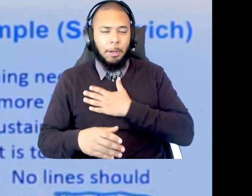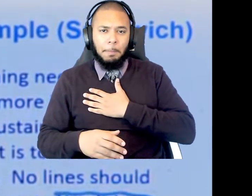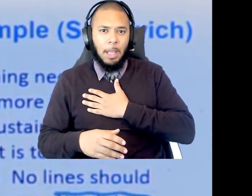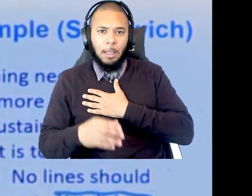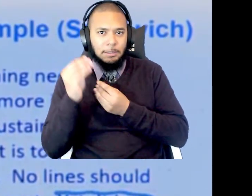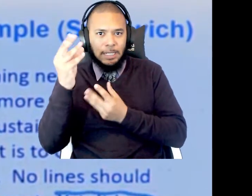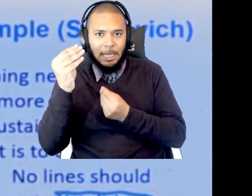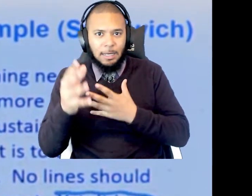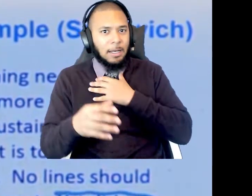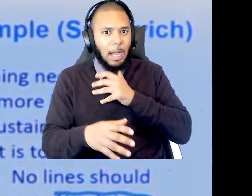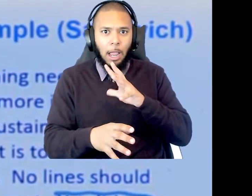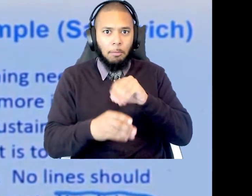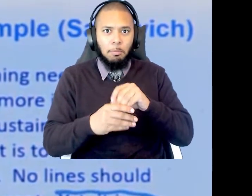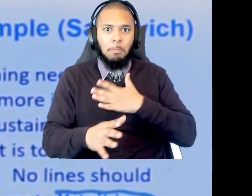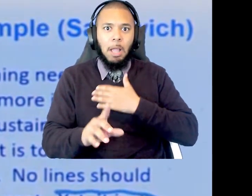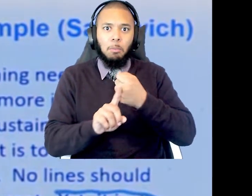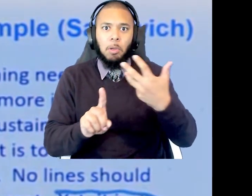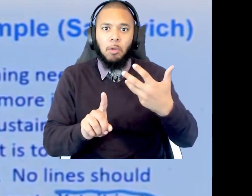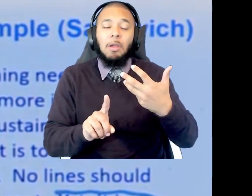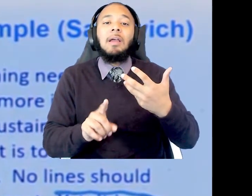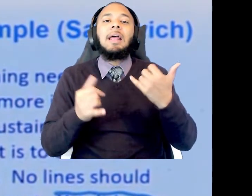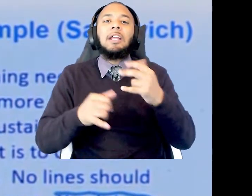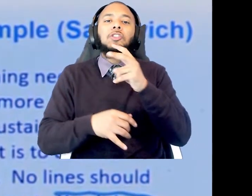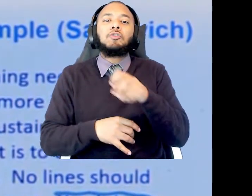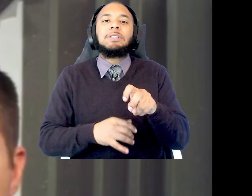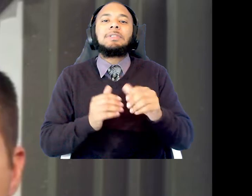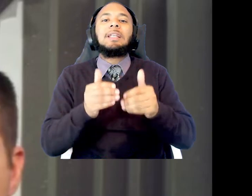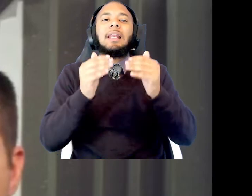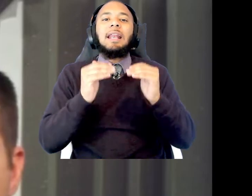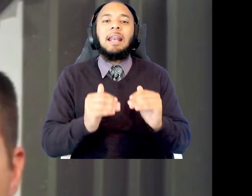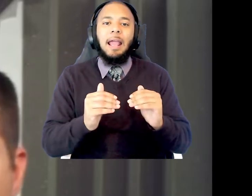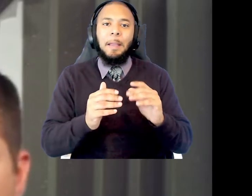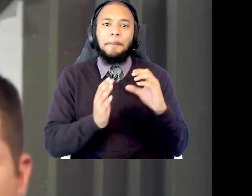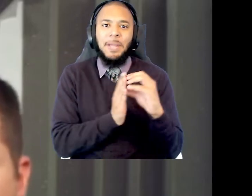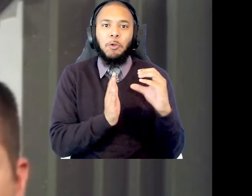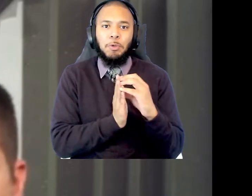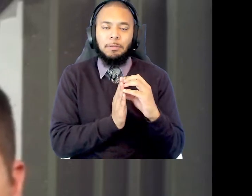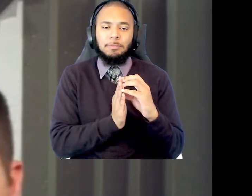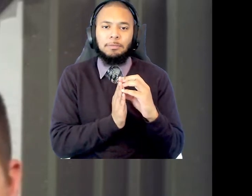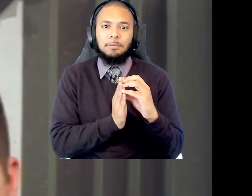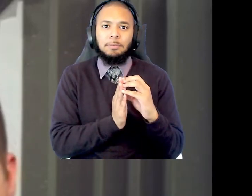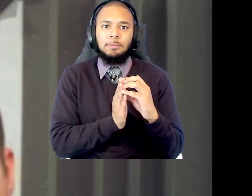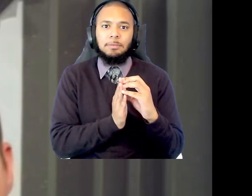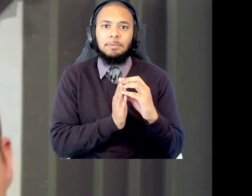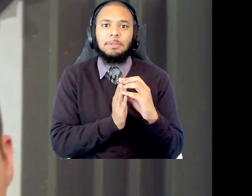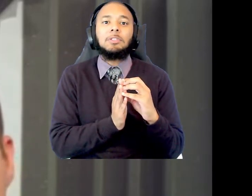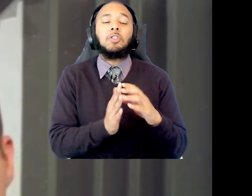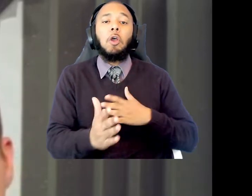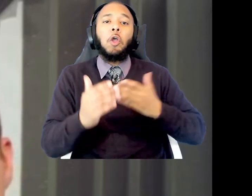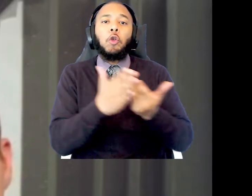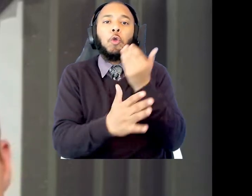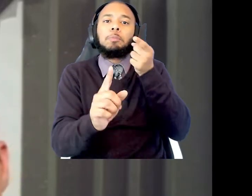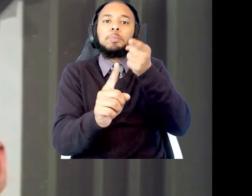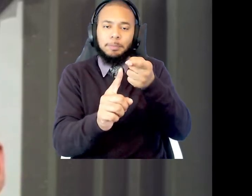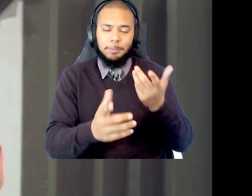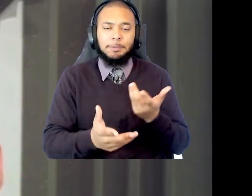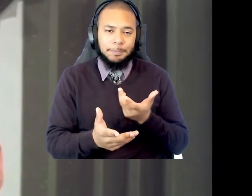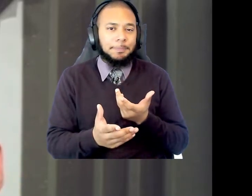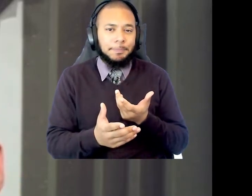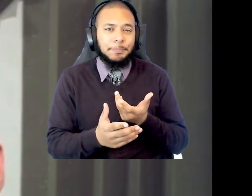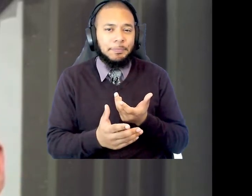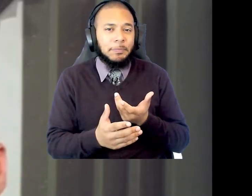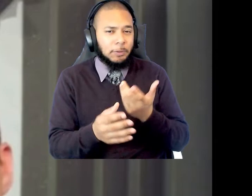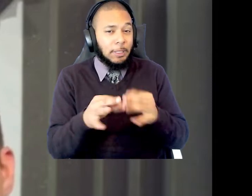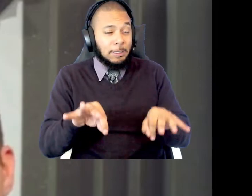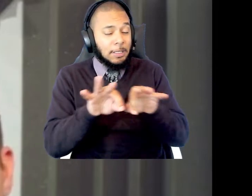here. This is actually my transition to my next paragraph, right? Because I want to move on to my new topic, because that's a really